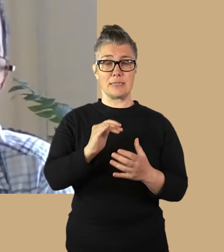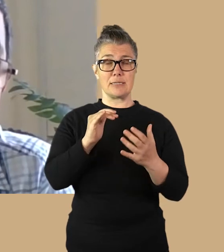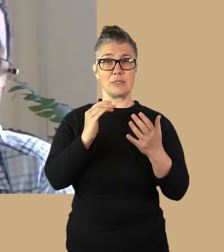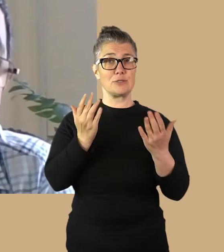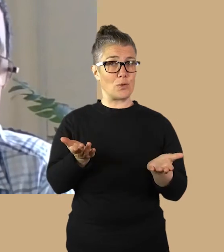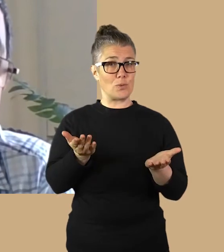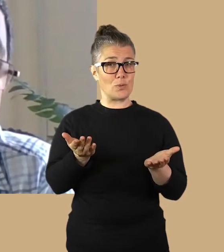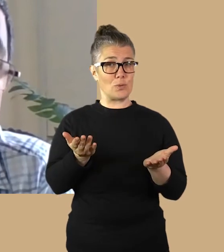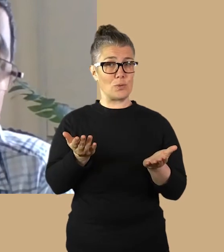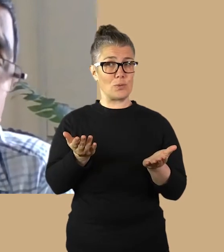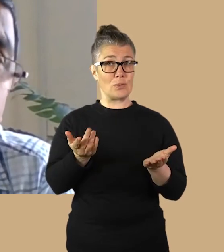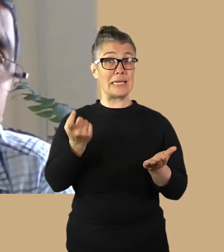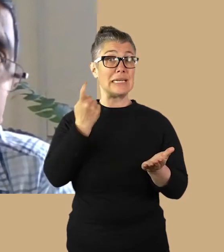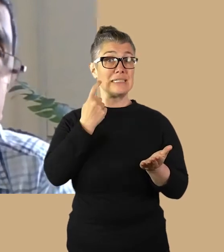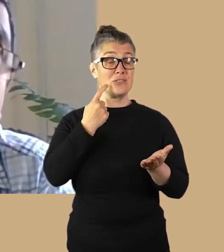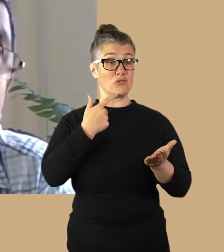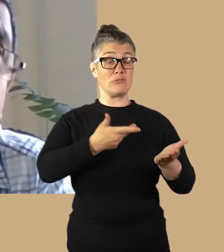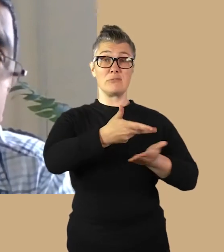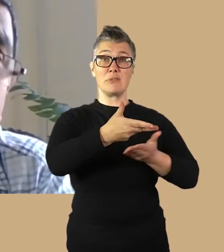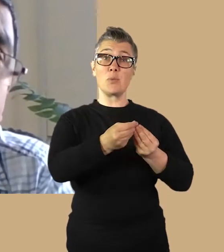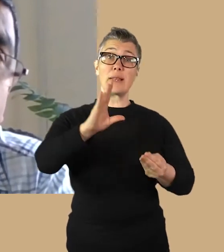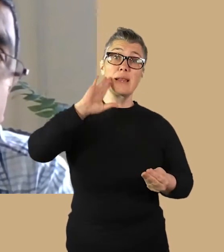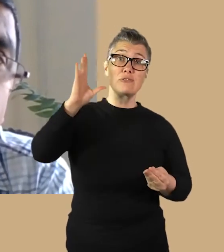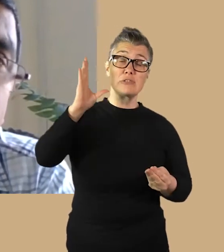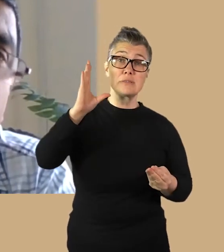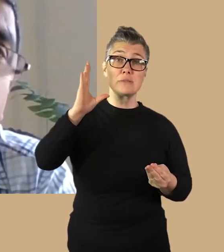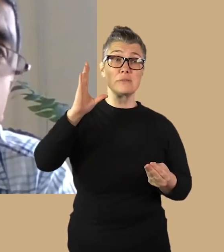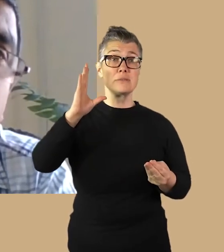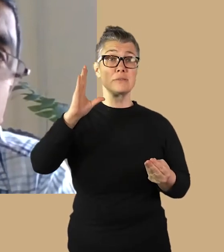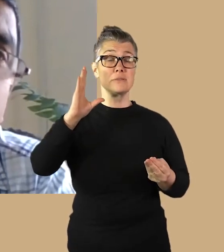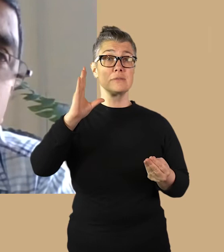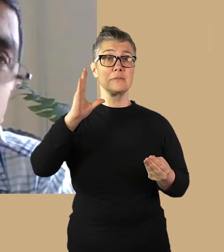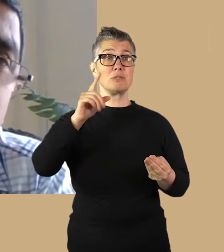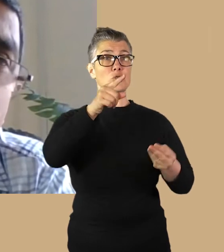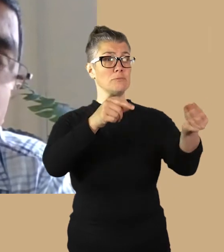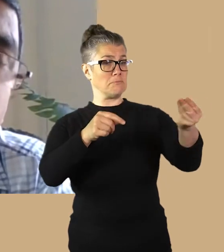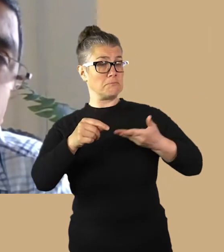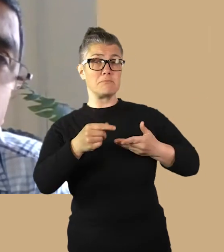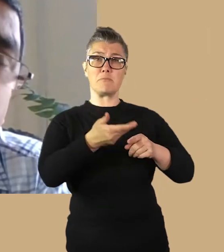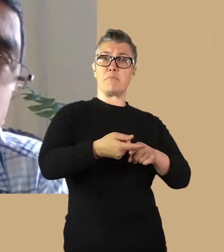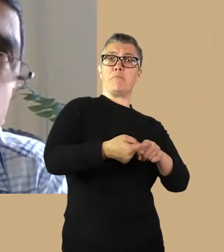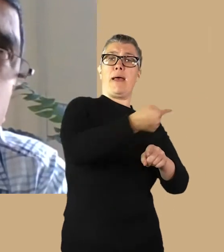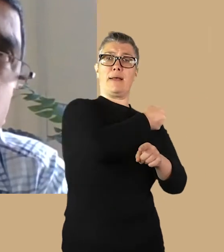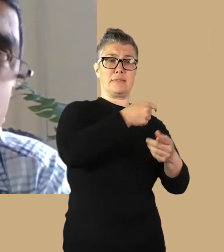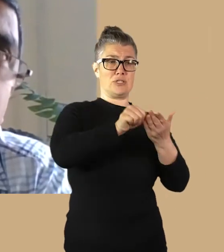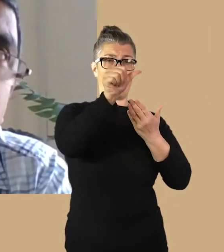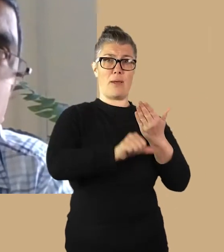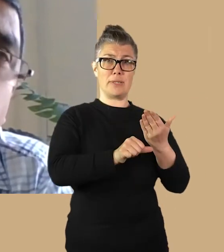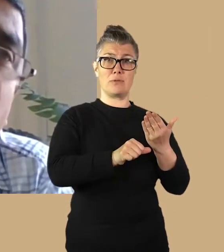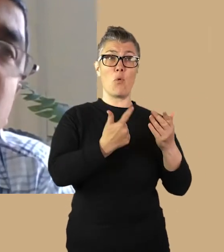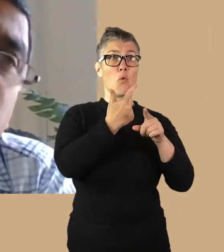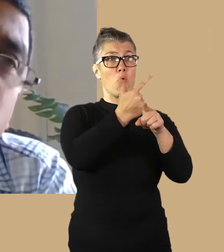it easy to talk to lecturers who give those assignments and to talk to